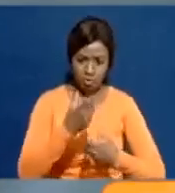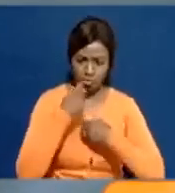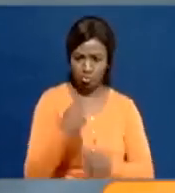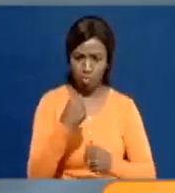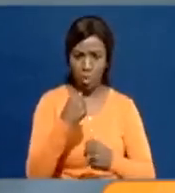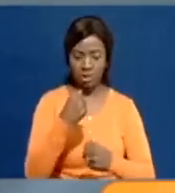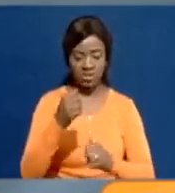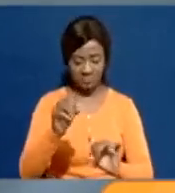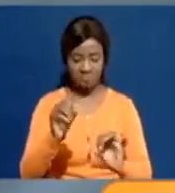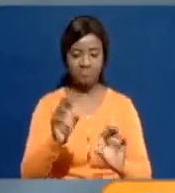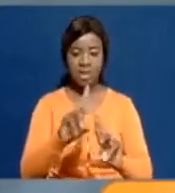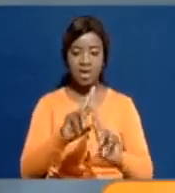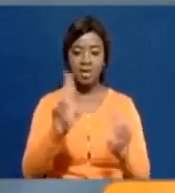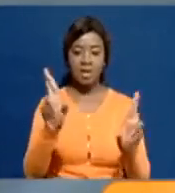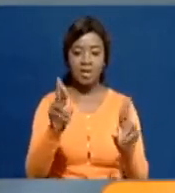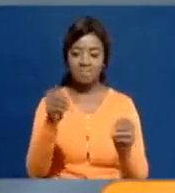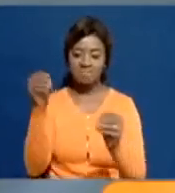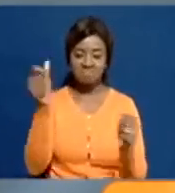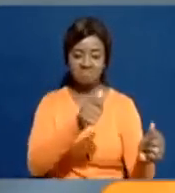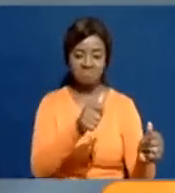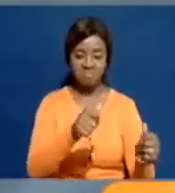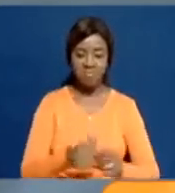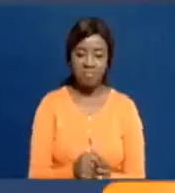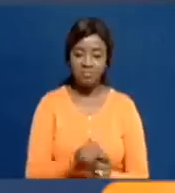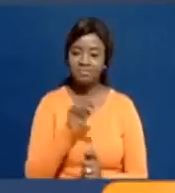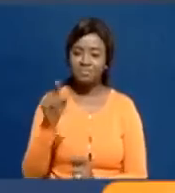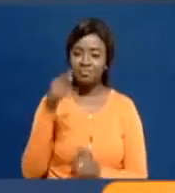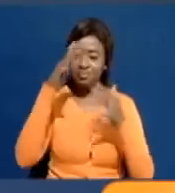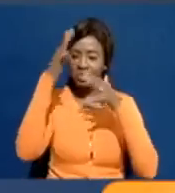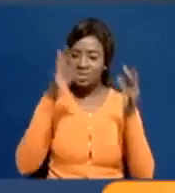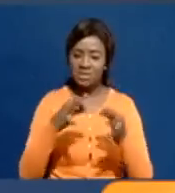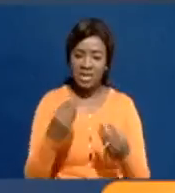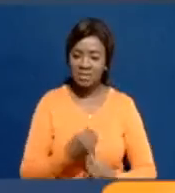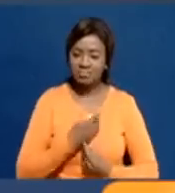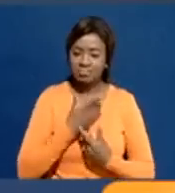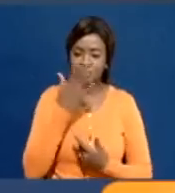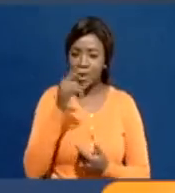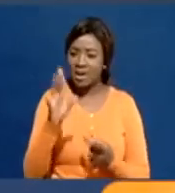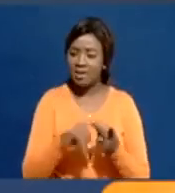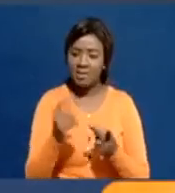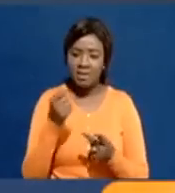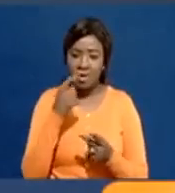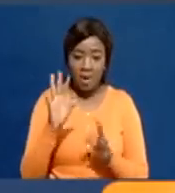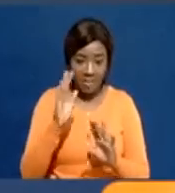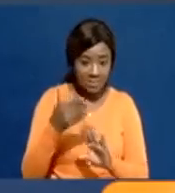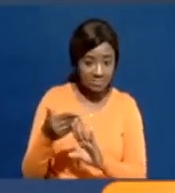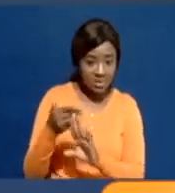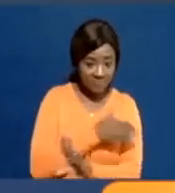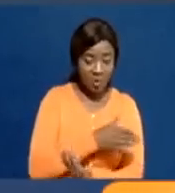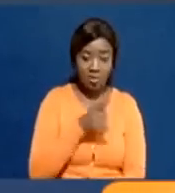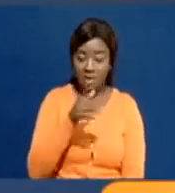to fight. And so I'm going to fight you. How did you decide to fight? What was the treatment regimen like for you? Before treatment, there's